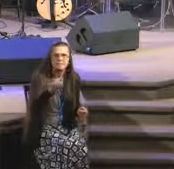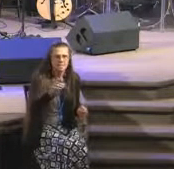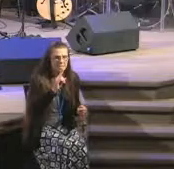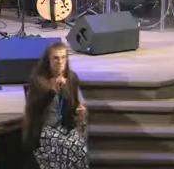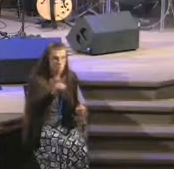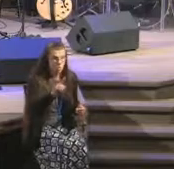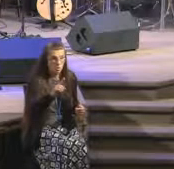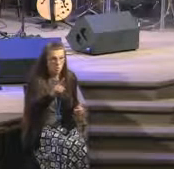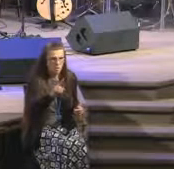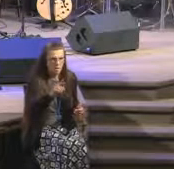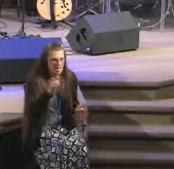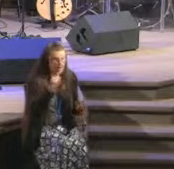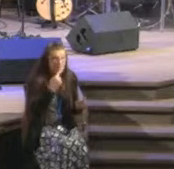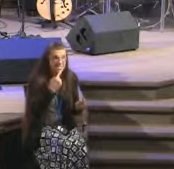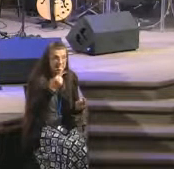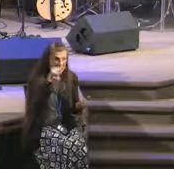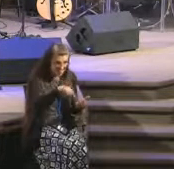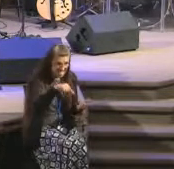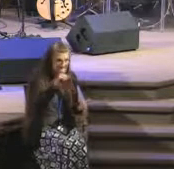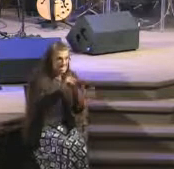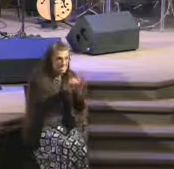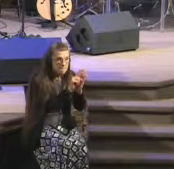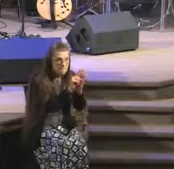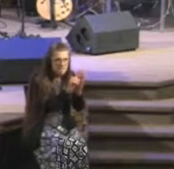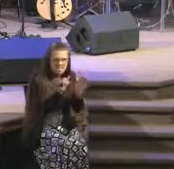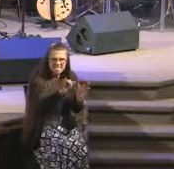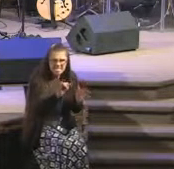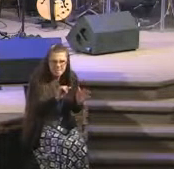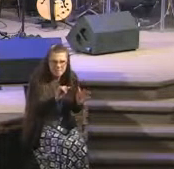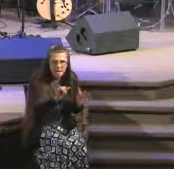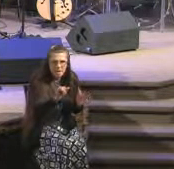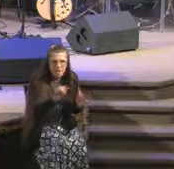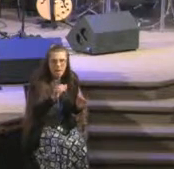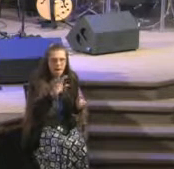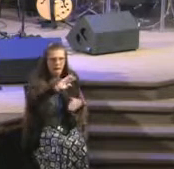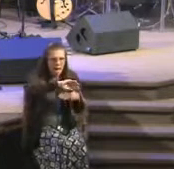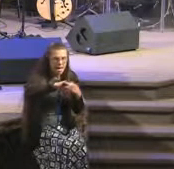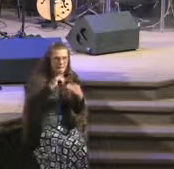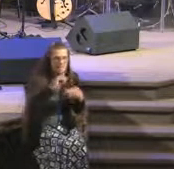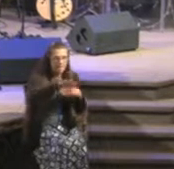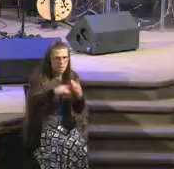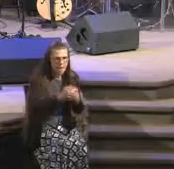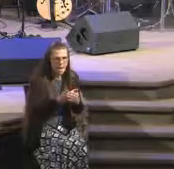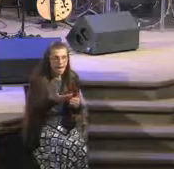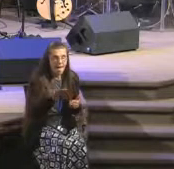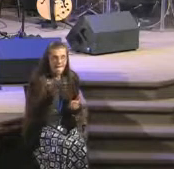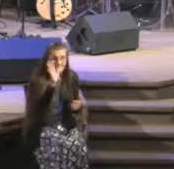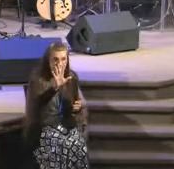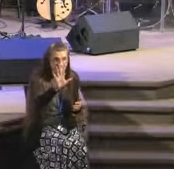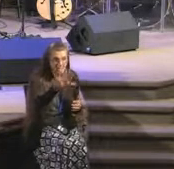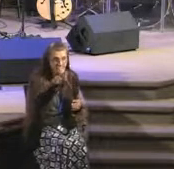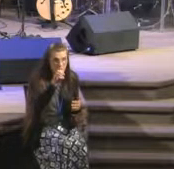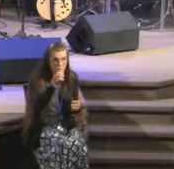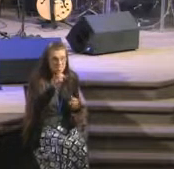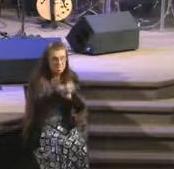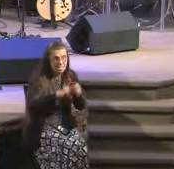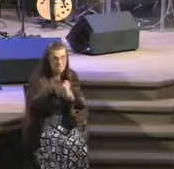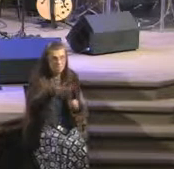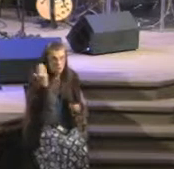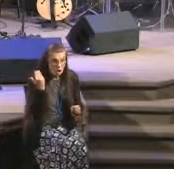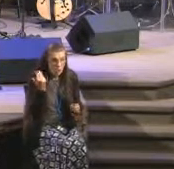be said at this moment was the same thing that was said about Israel 500 years earlier at the end